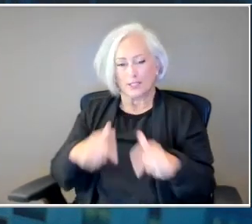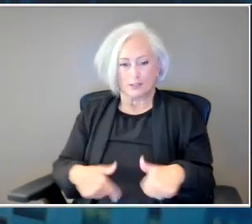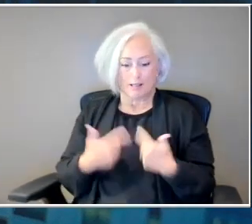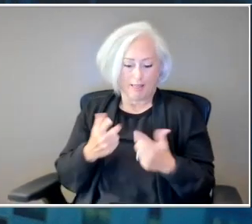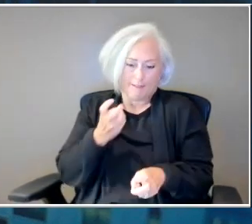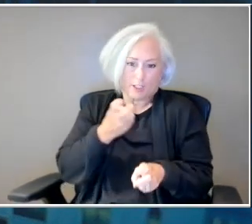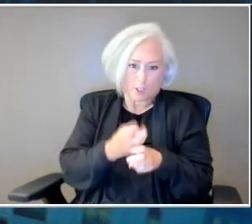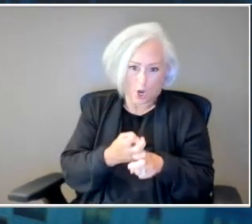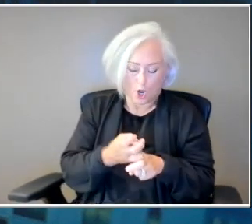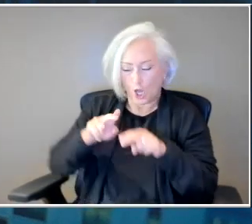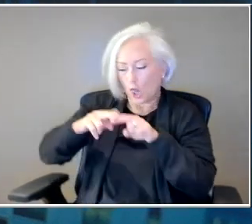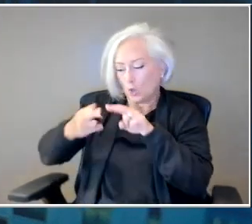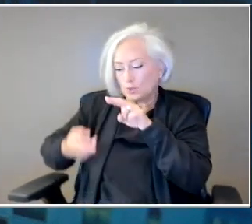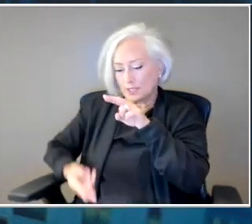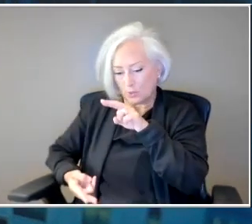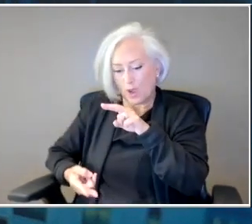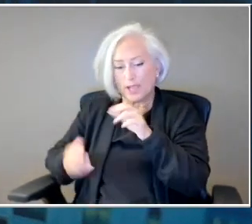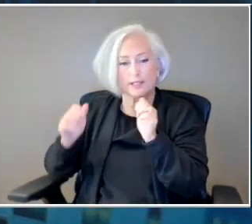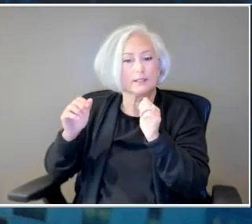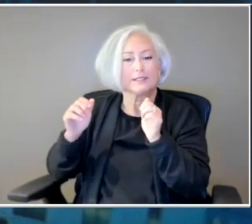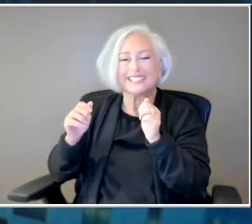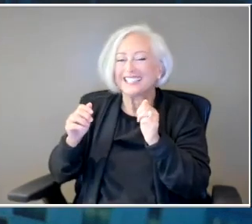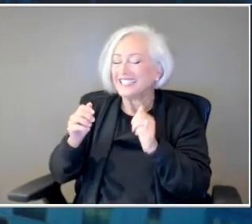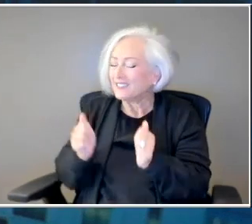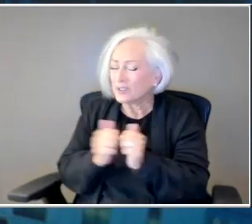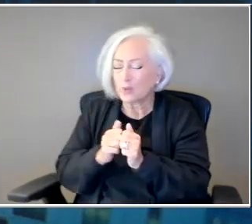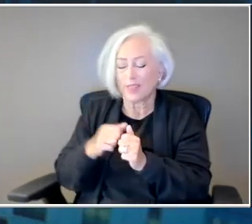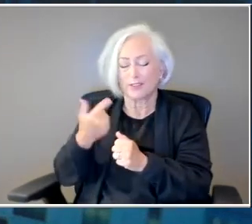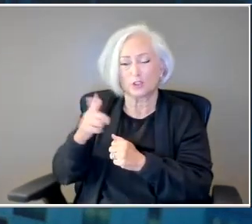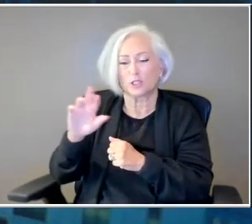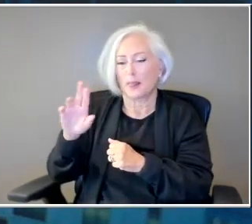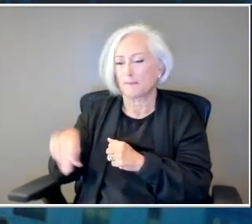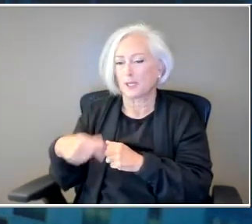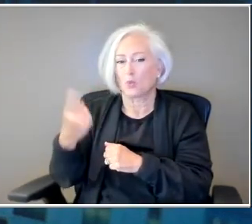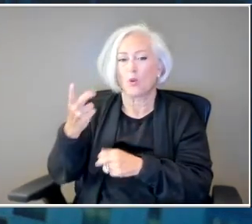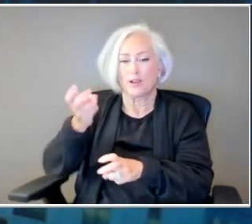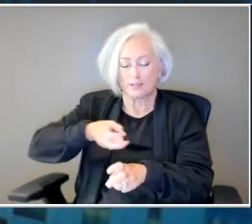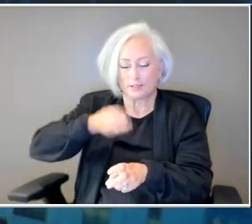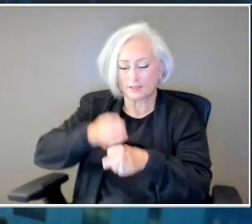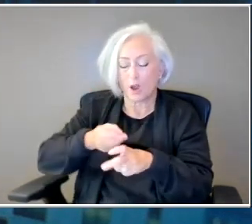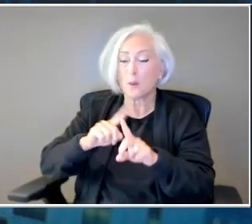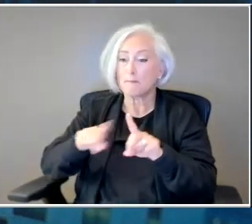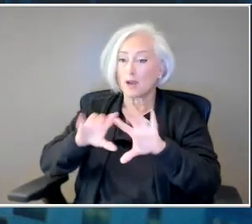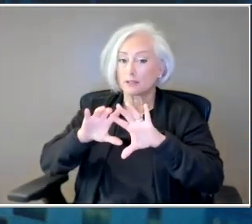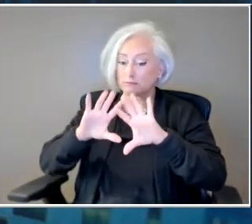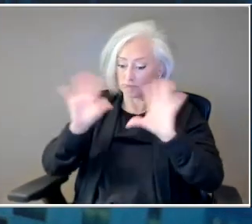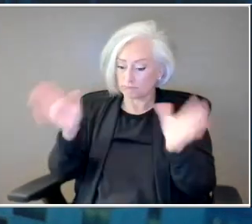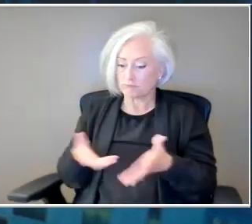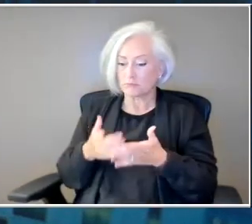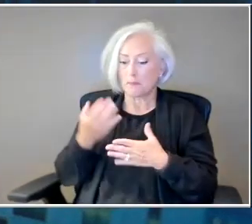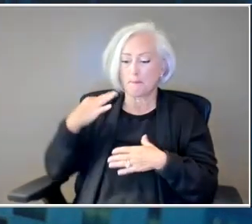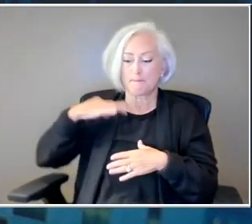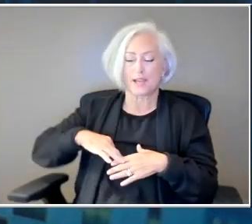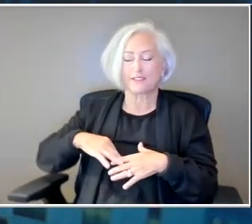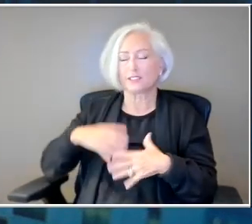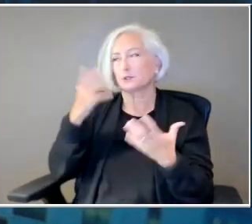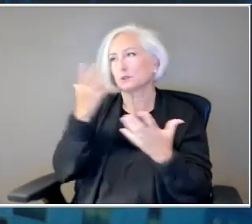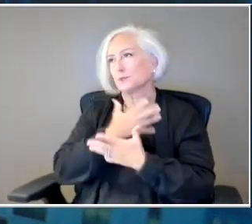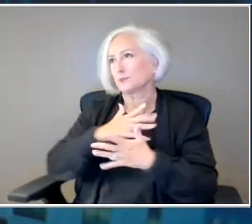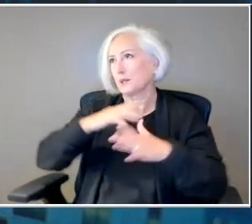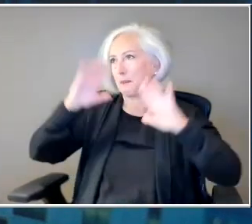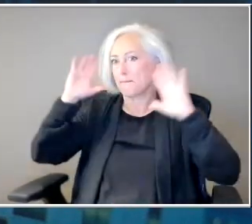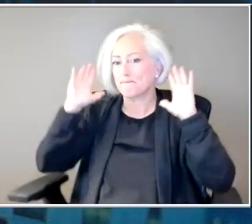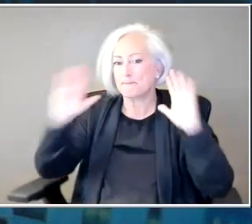even with the GLP-1s, is hard, but the overall benefits are incredible. Just feeling like you are